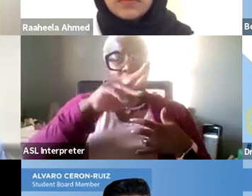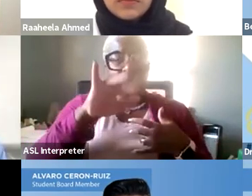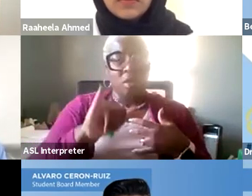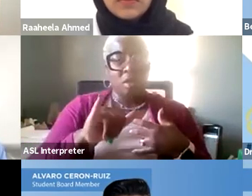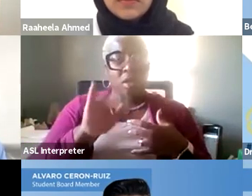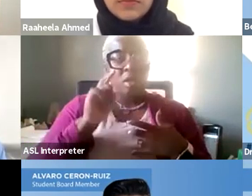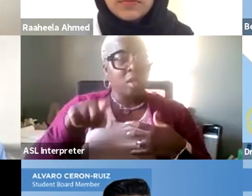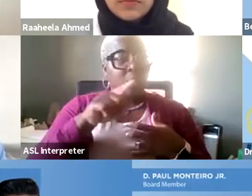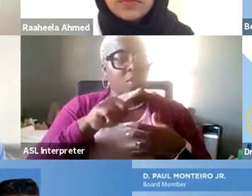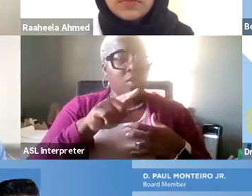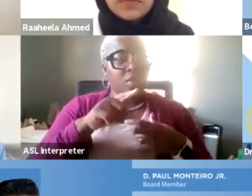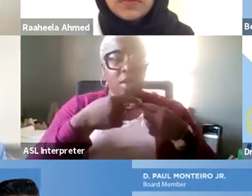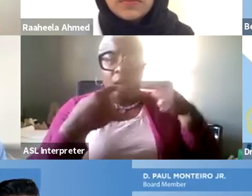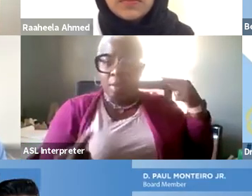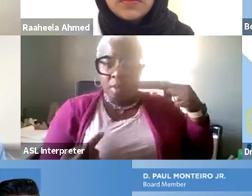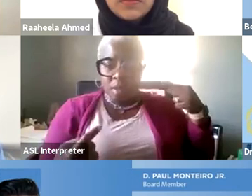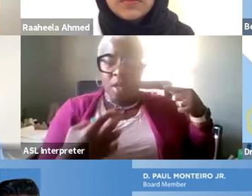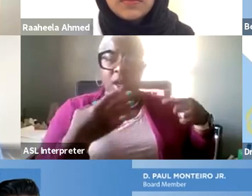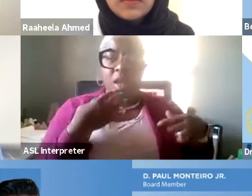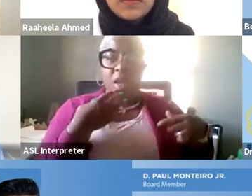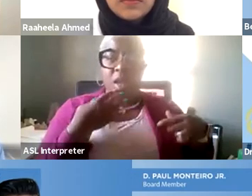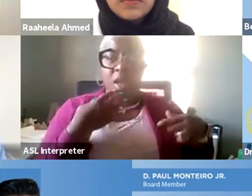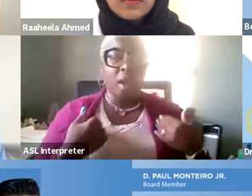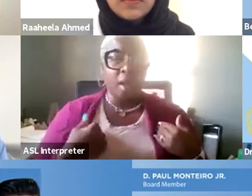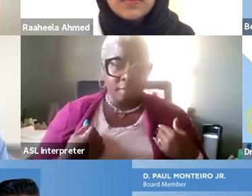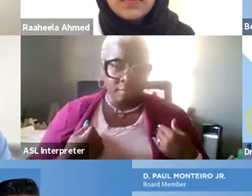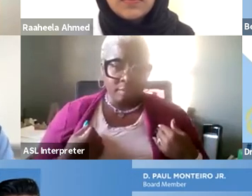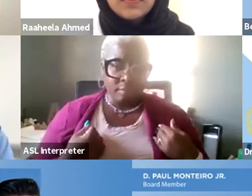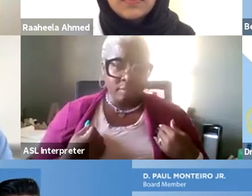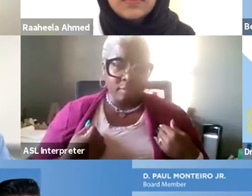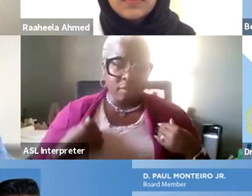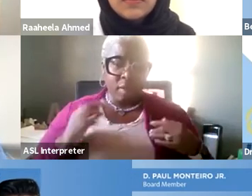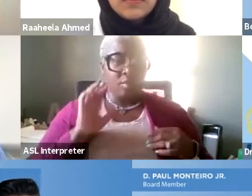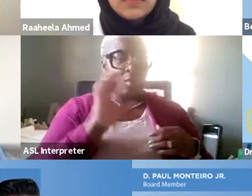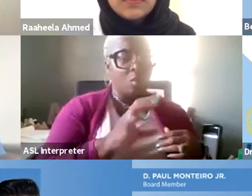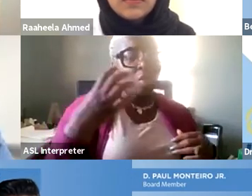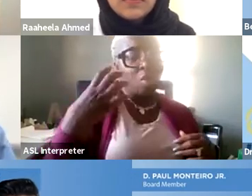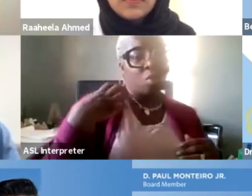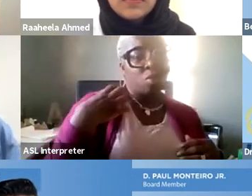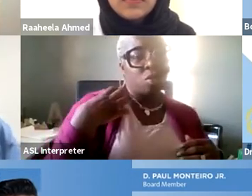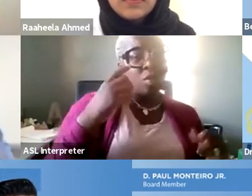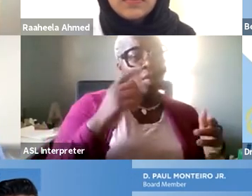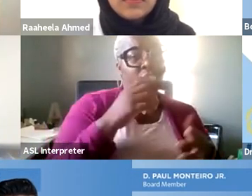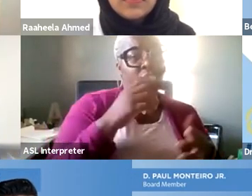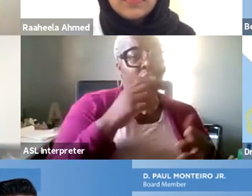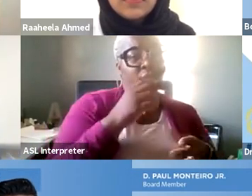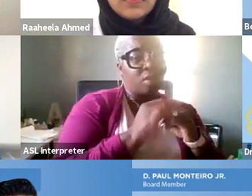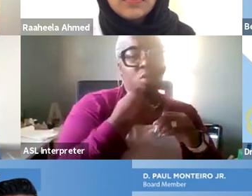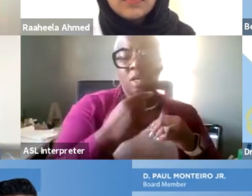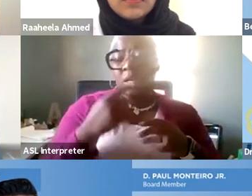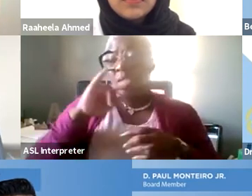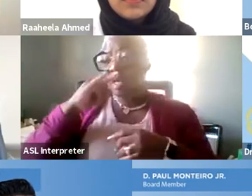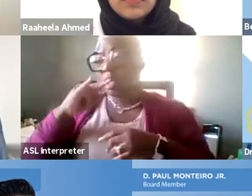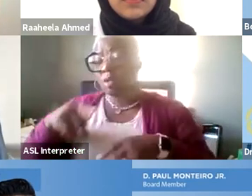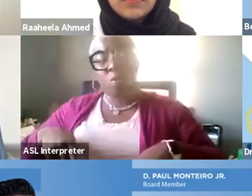they were the complete opposite colors of what they had. He placed the burden back on the coach to correct the error, or he said, just have the kids wear